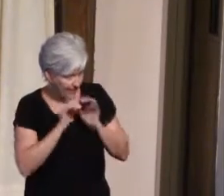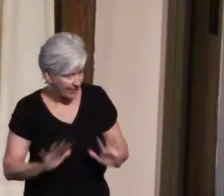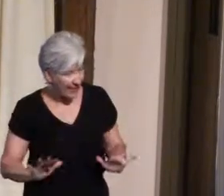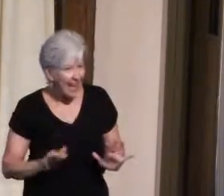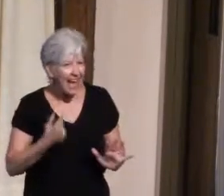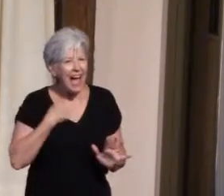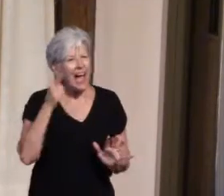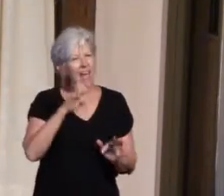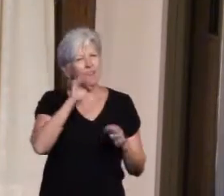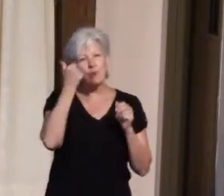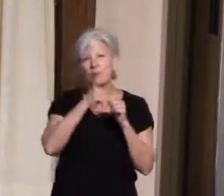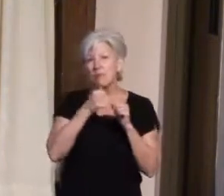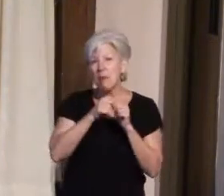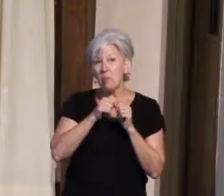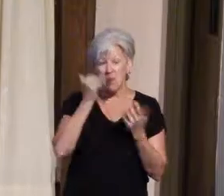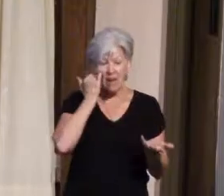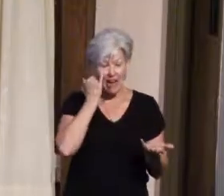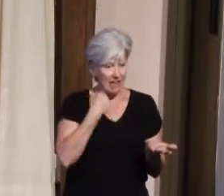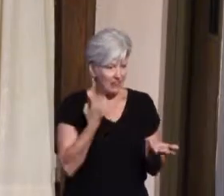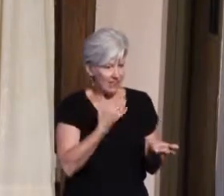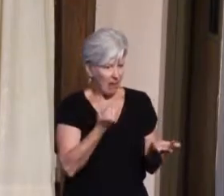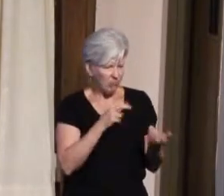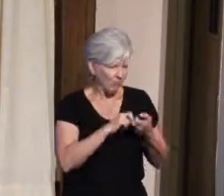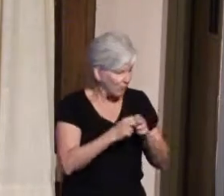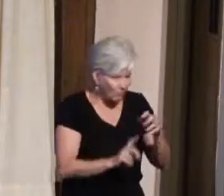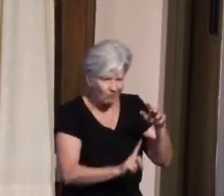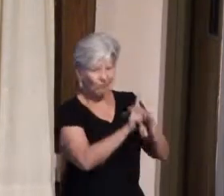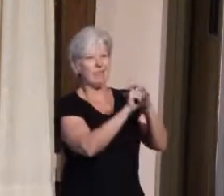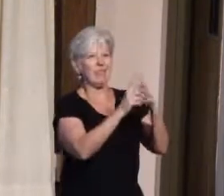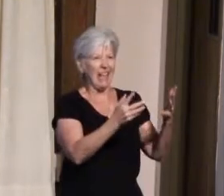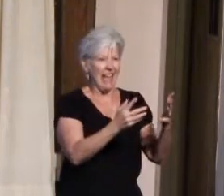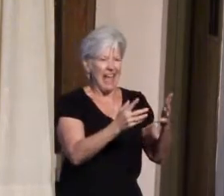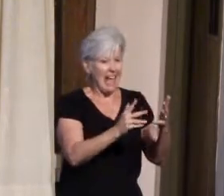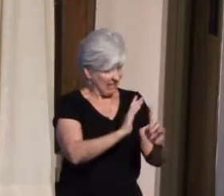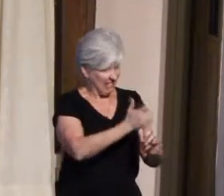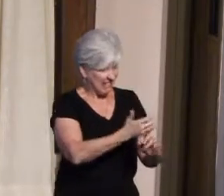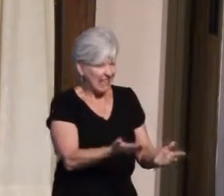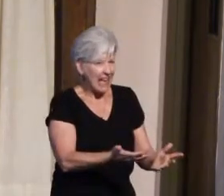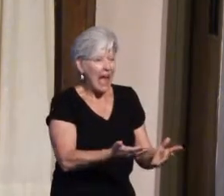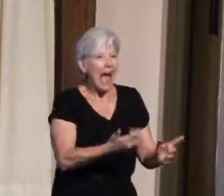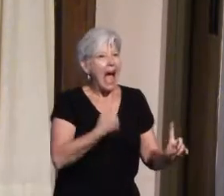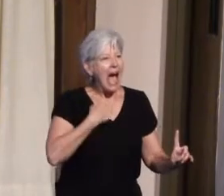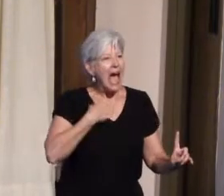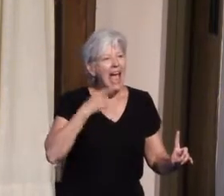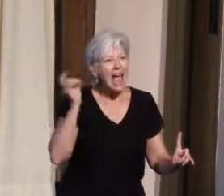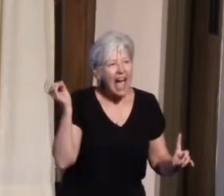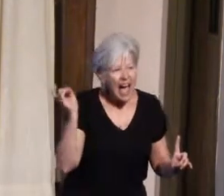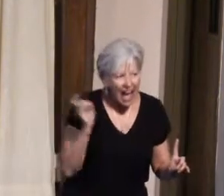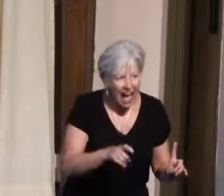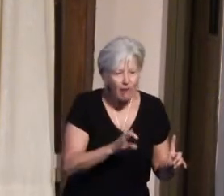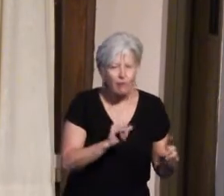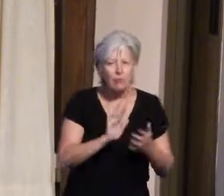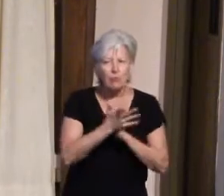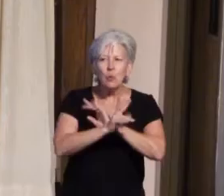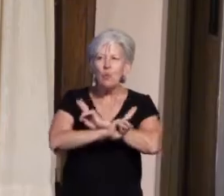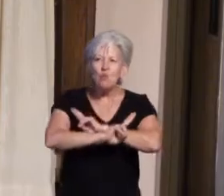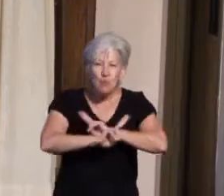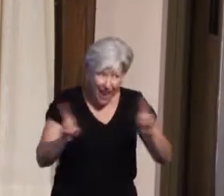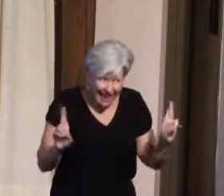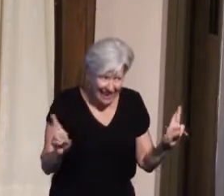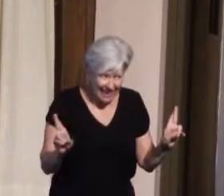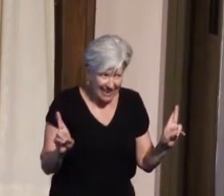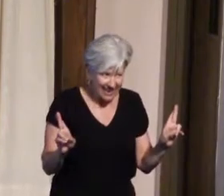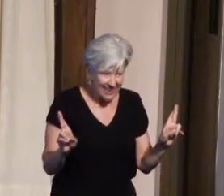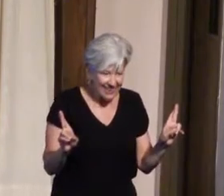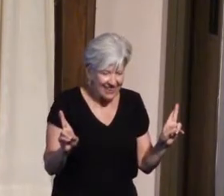shows up in my life that's in disguise, I have to be ready with, just like the batter is ready in baseball, I